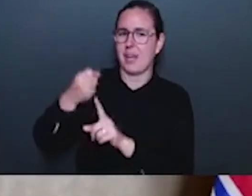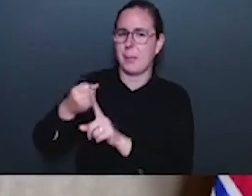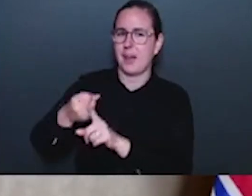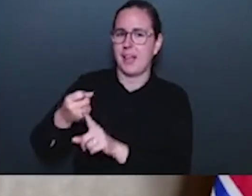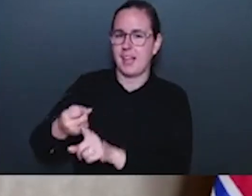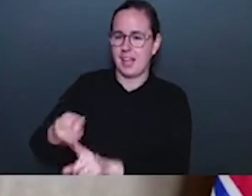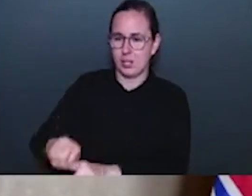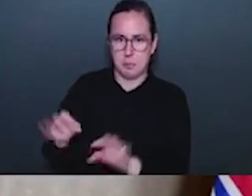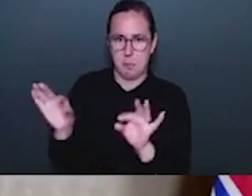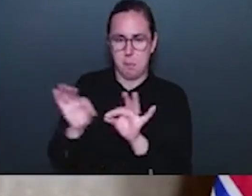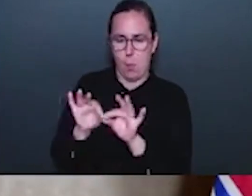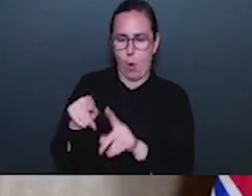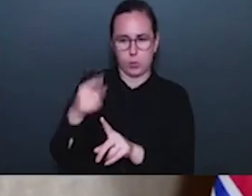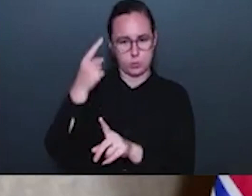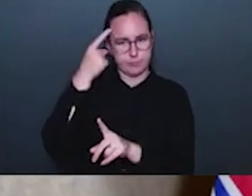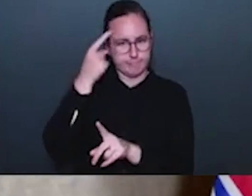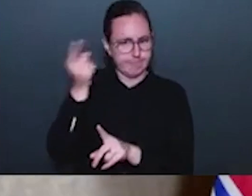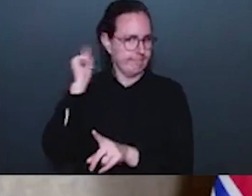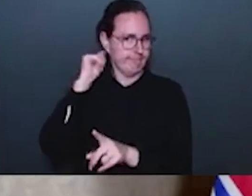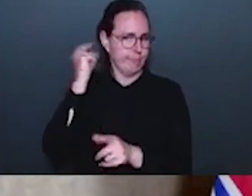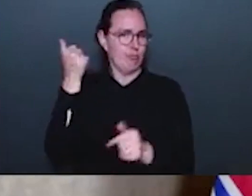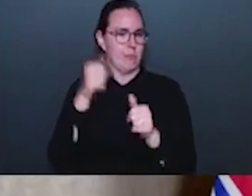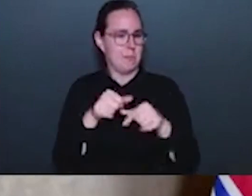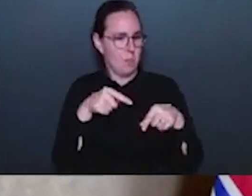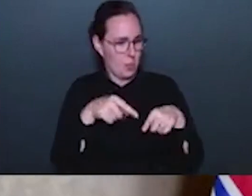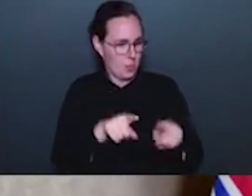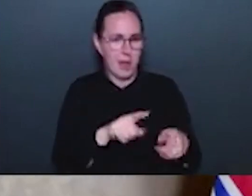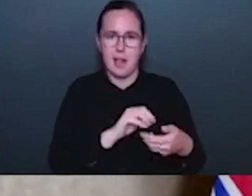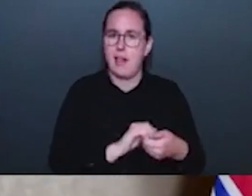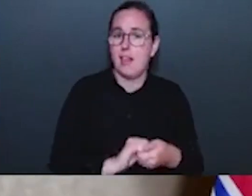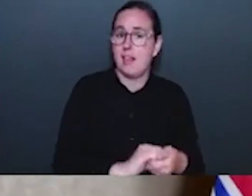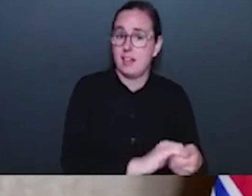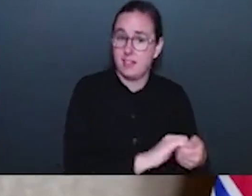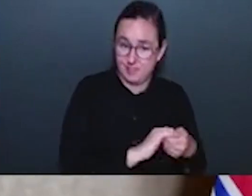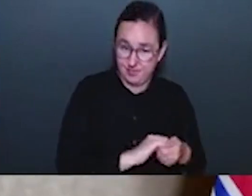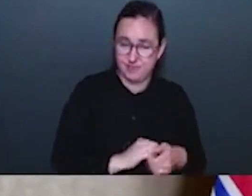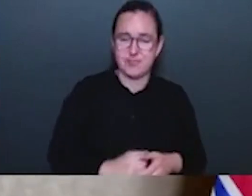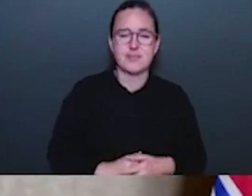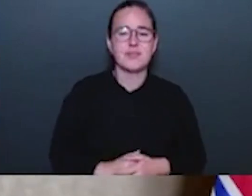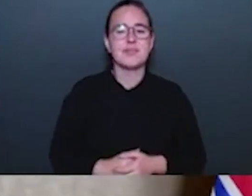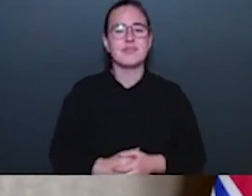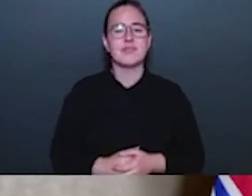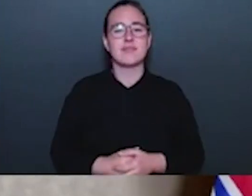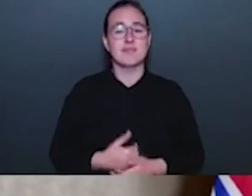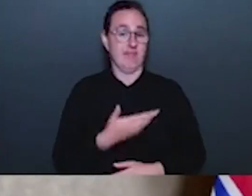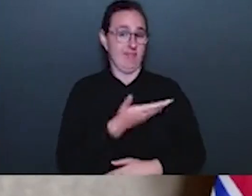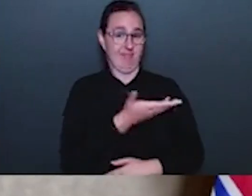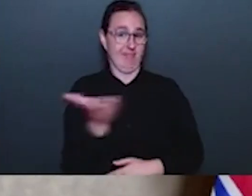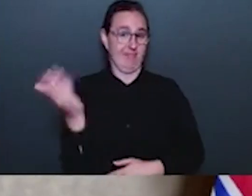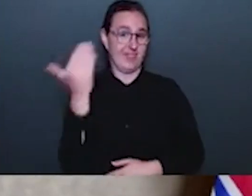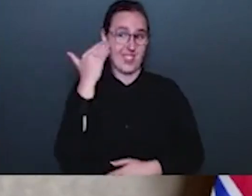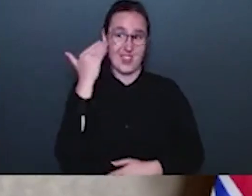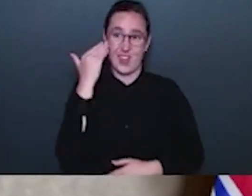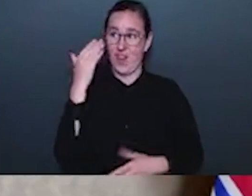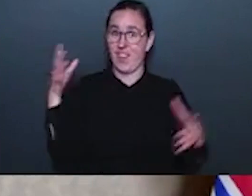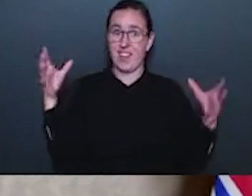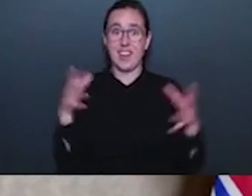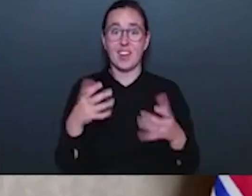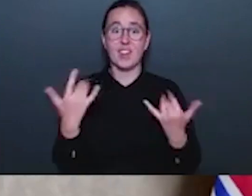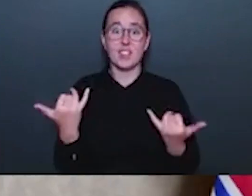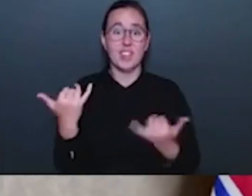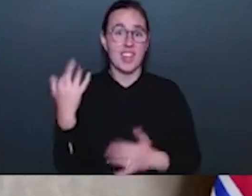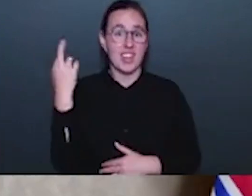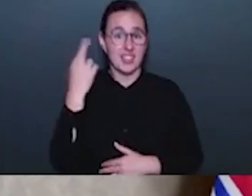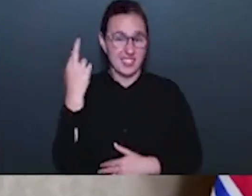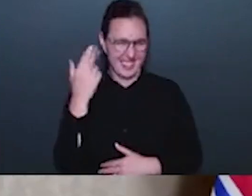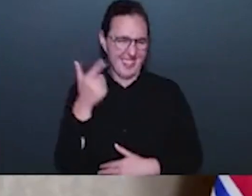the approval in May of Health Canada's approval of BC's exemption request to decriminalize people who